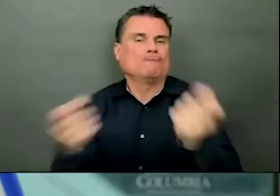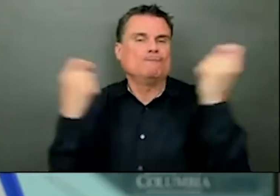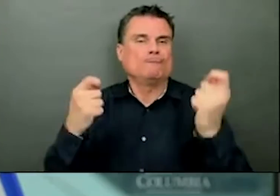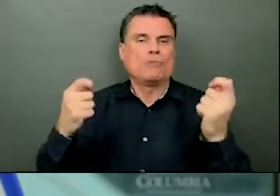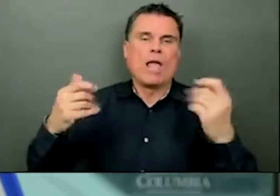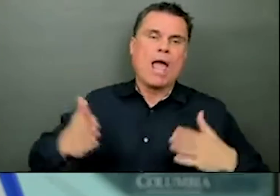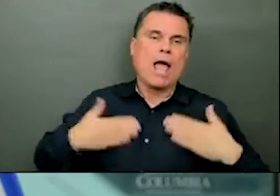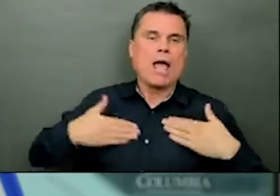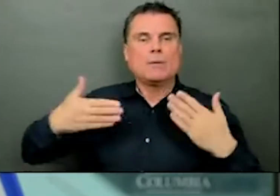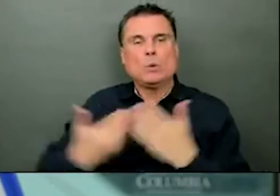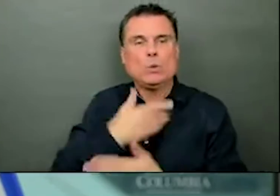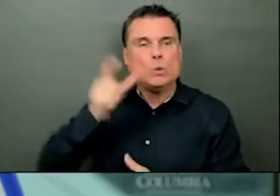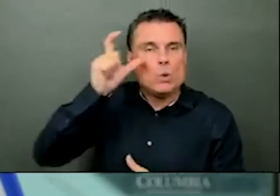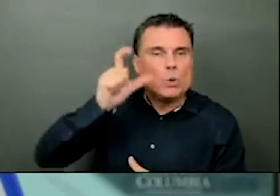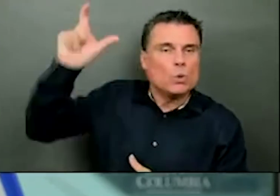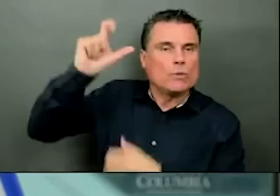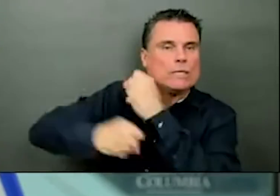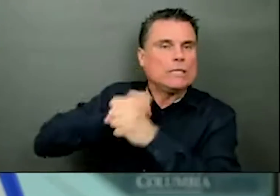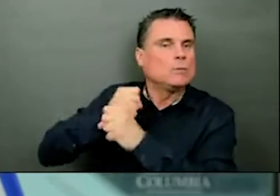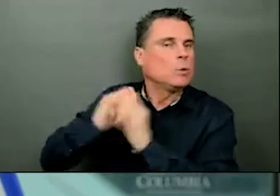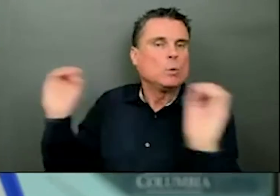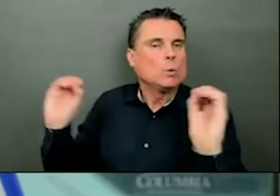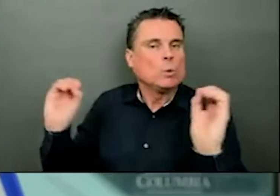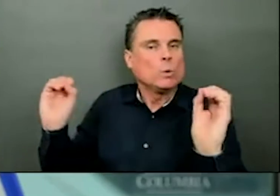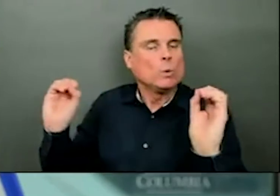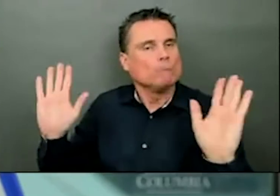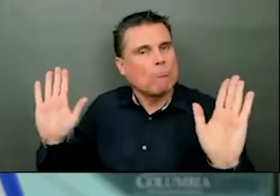Day, which means that we have to